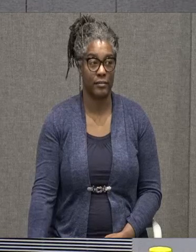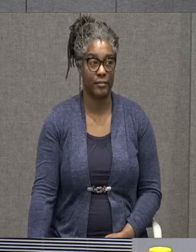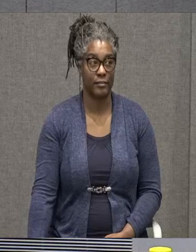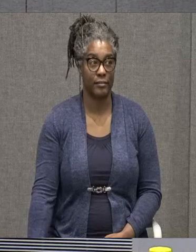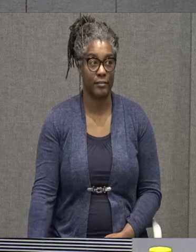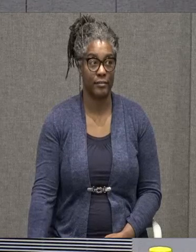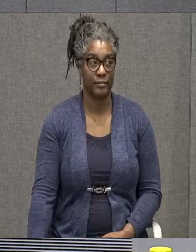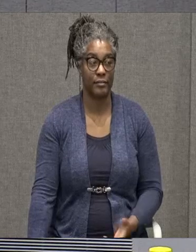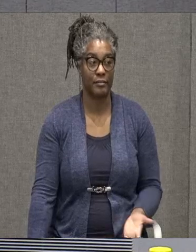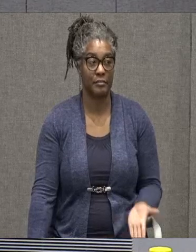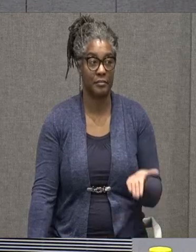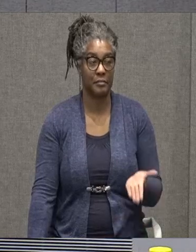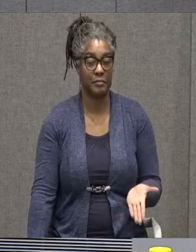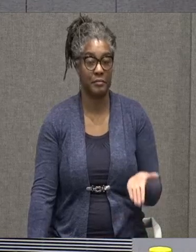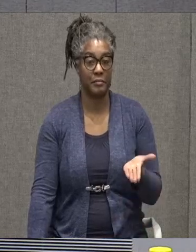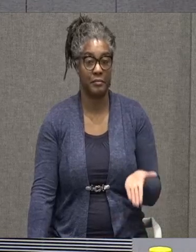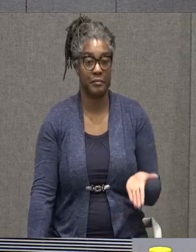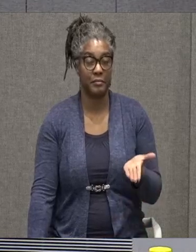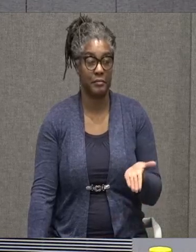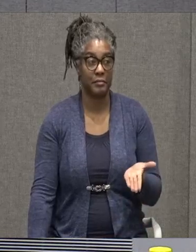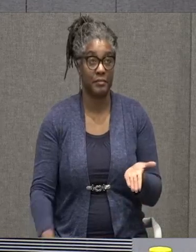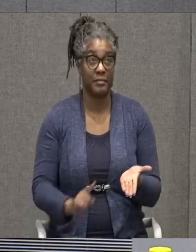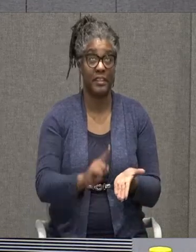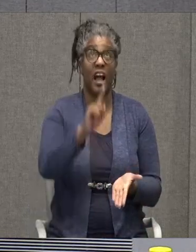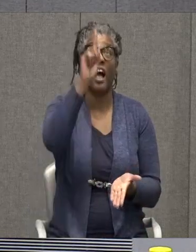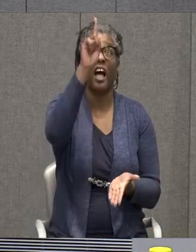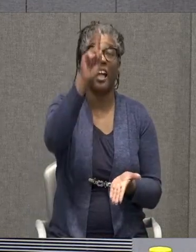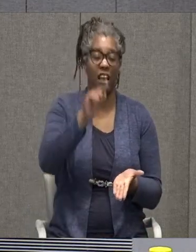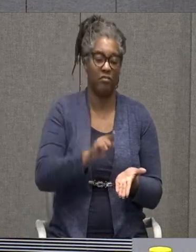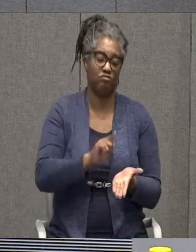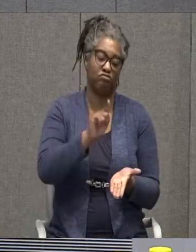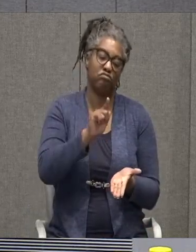You can hit it as high as you like.